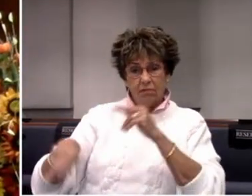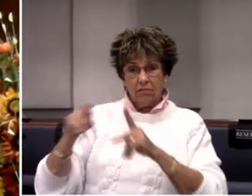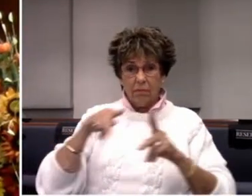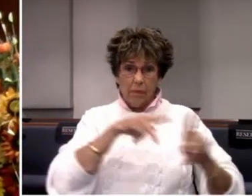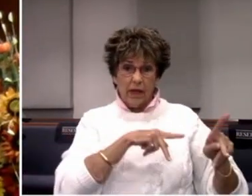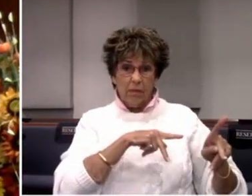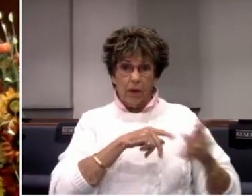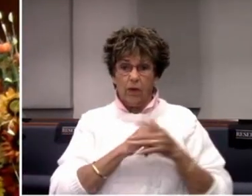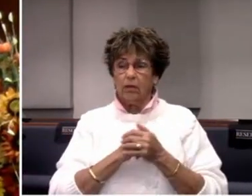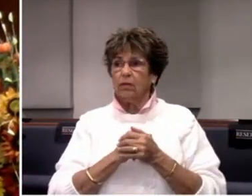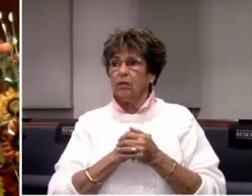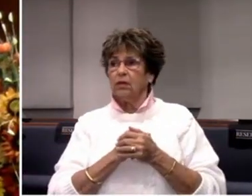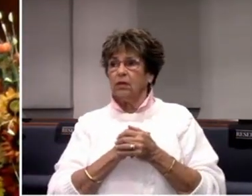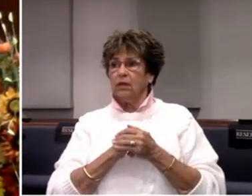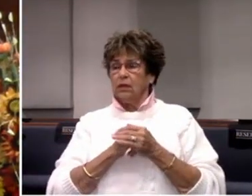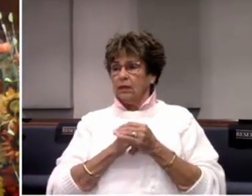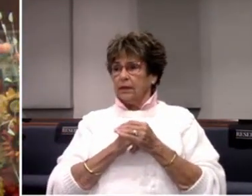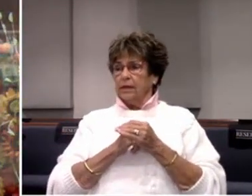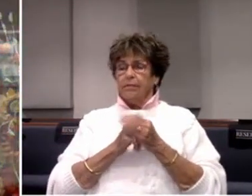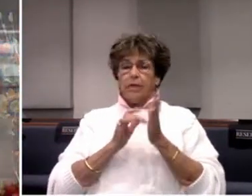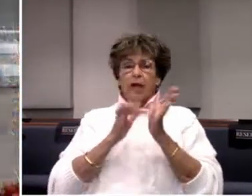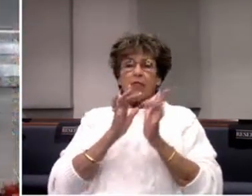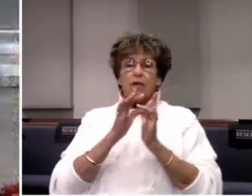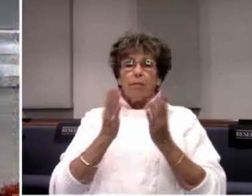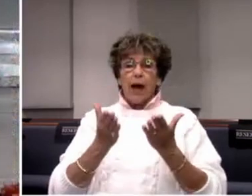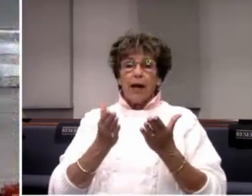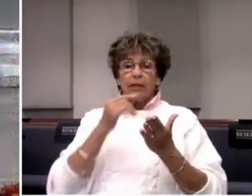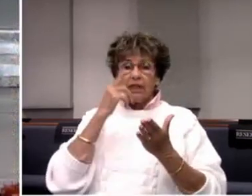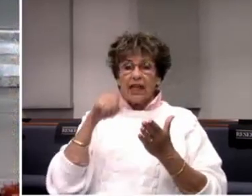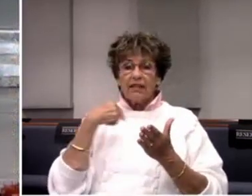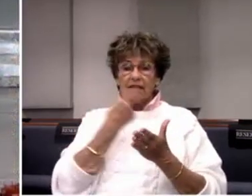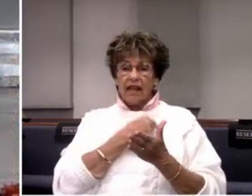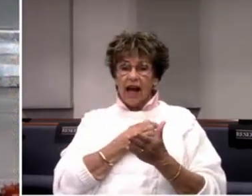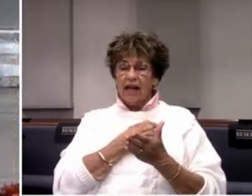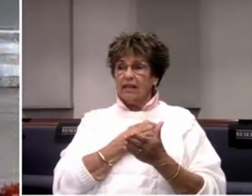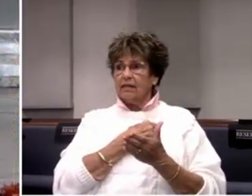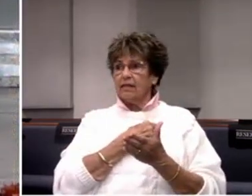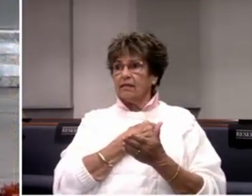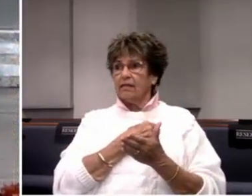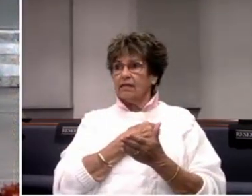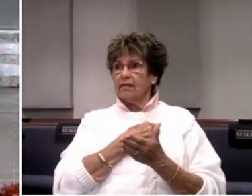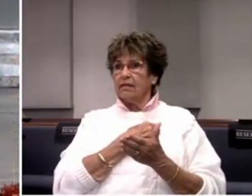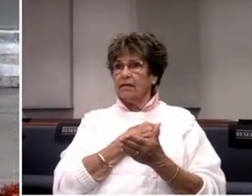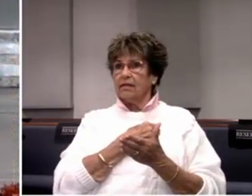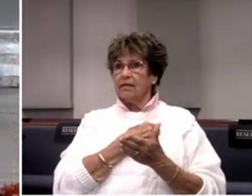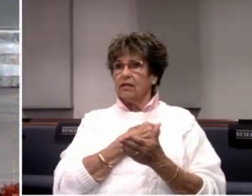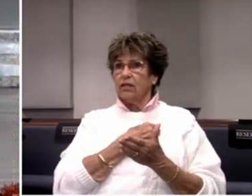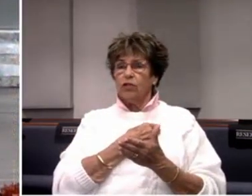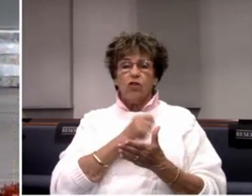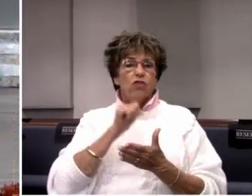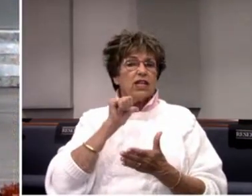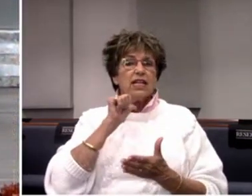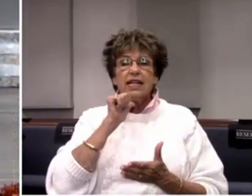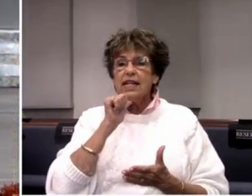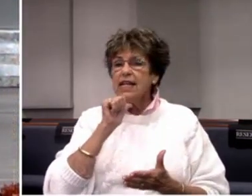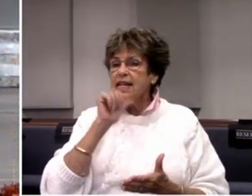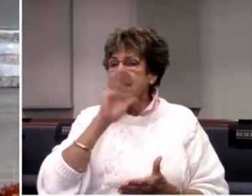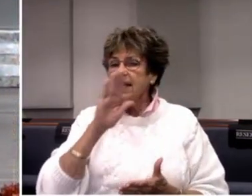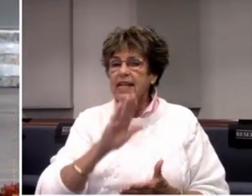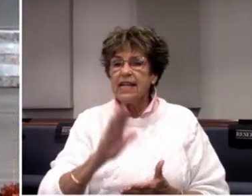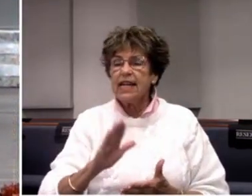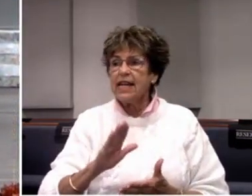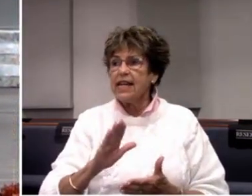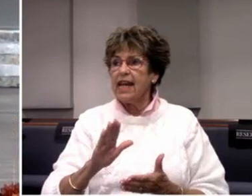to 17a, and the Bible tells us to recompense to no man evil for evil, the